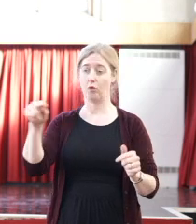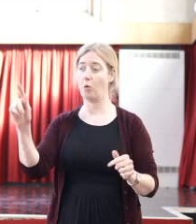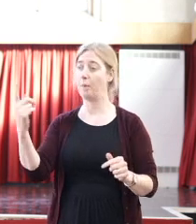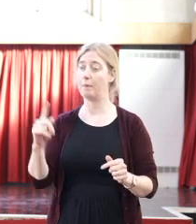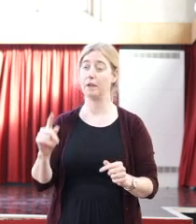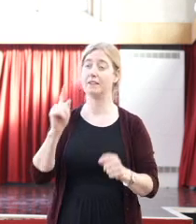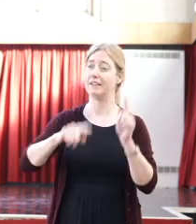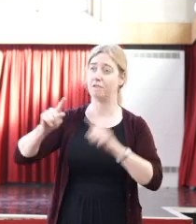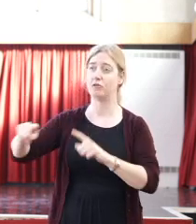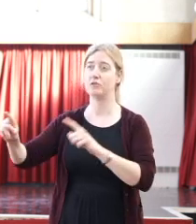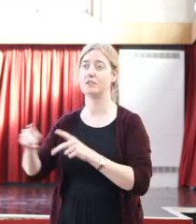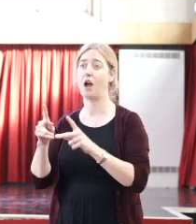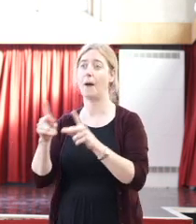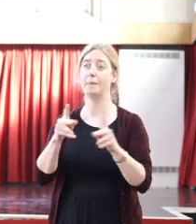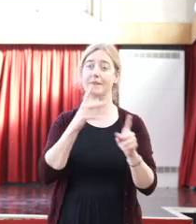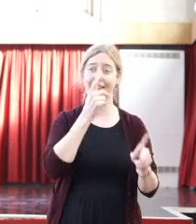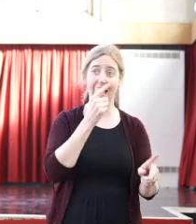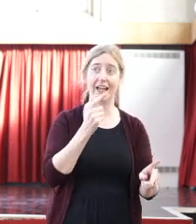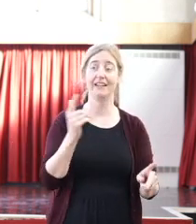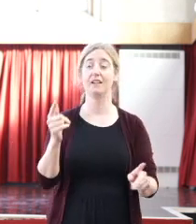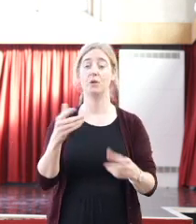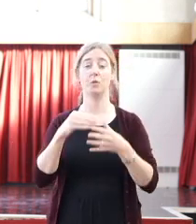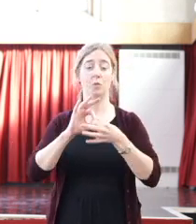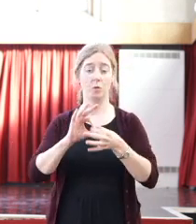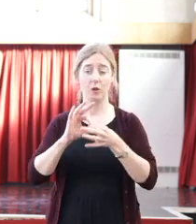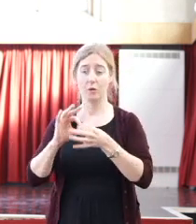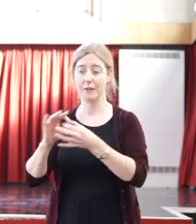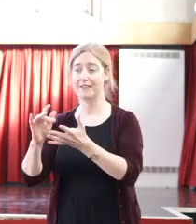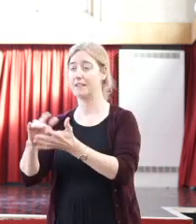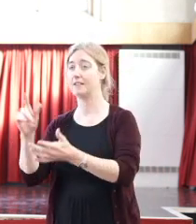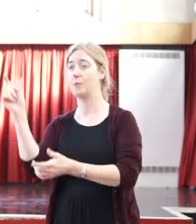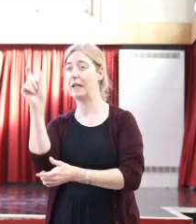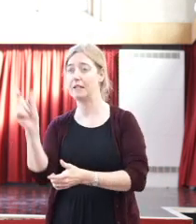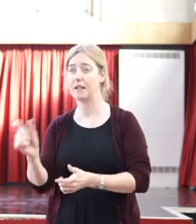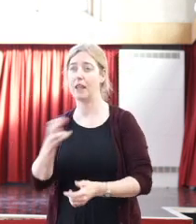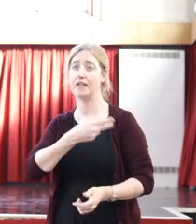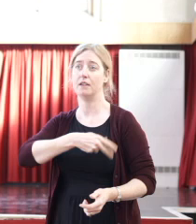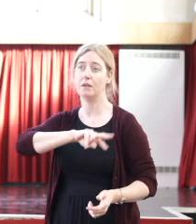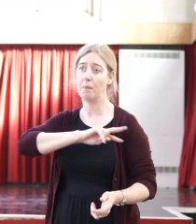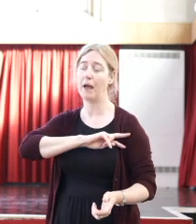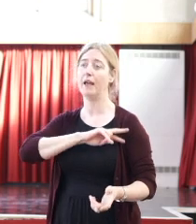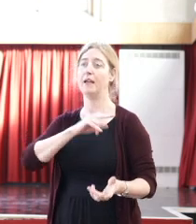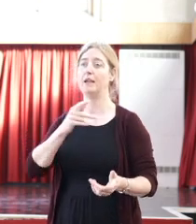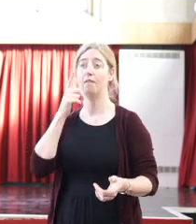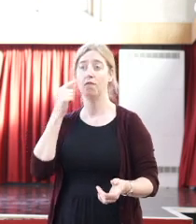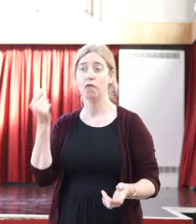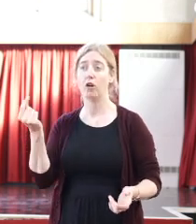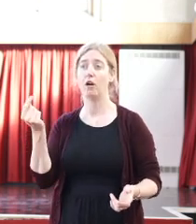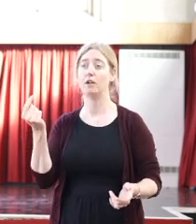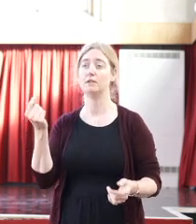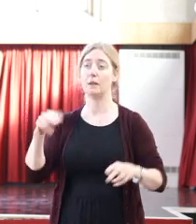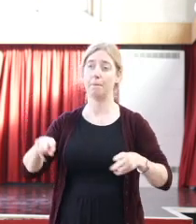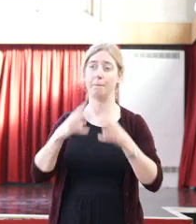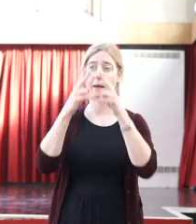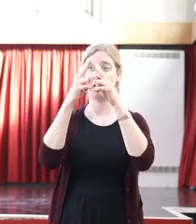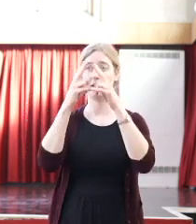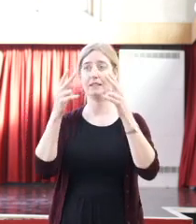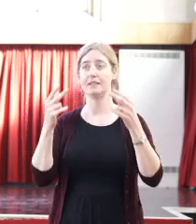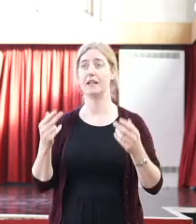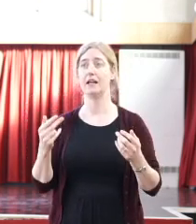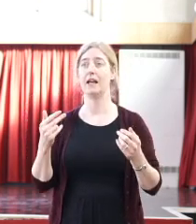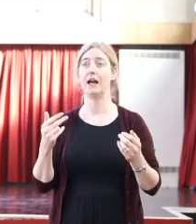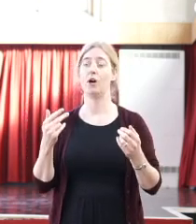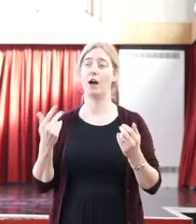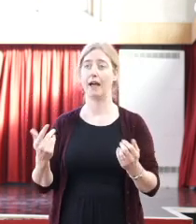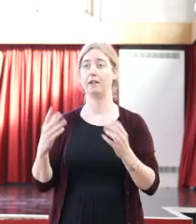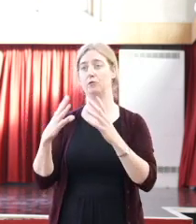activity. Working with cultural centers in Italy, Spain, in France, in both Paris and in Norwich's twin